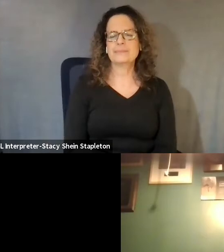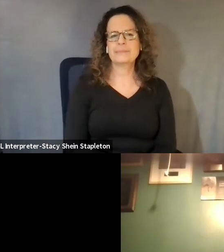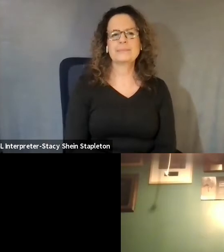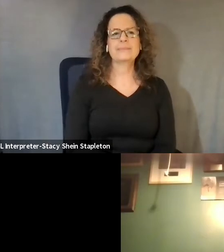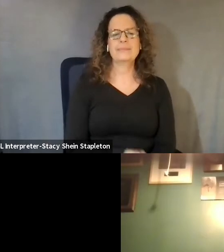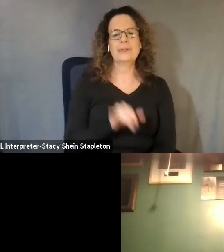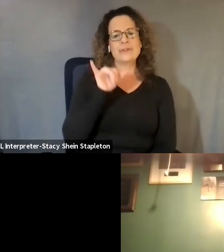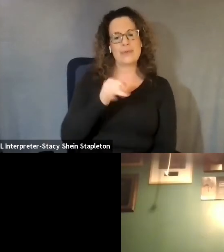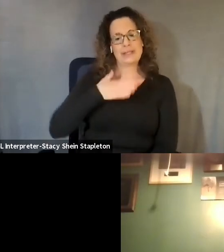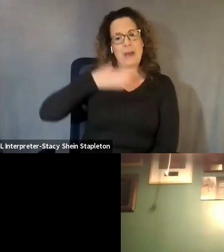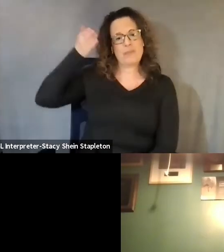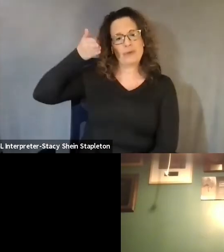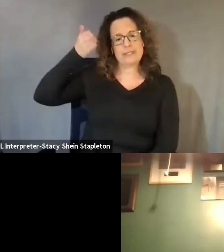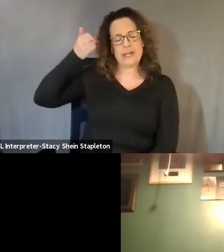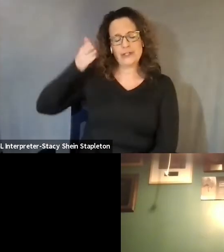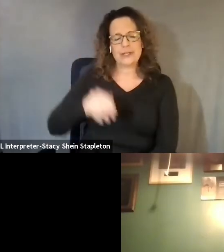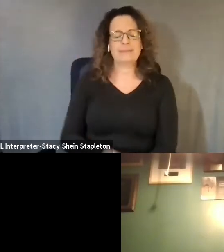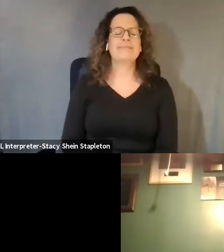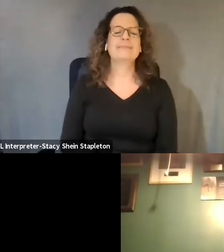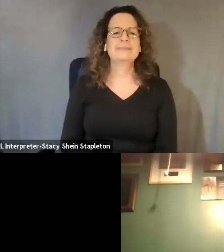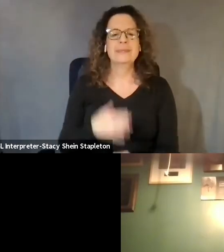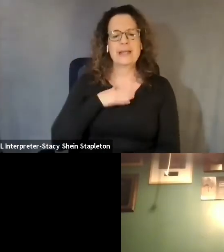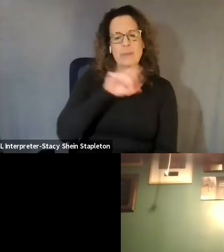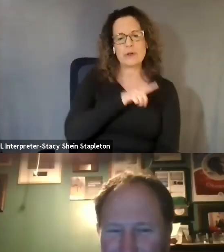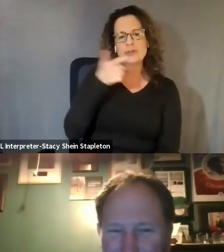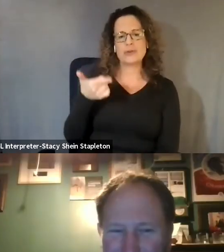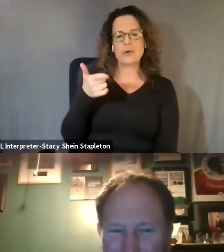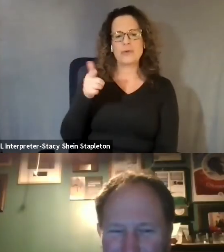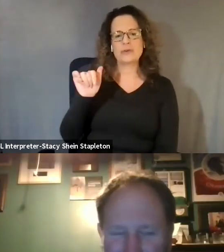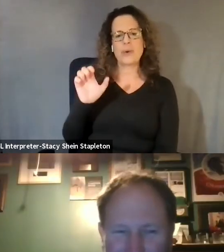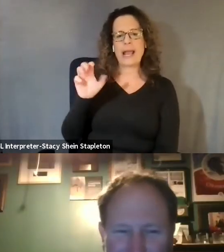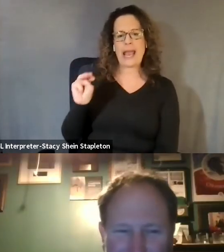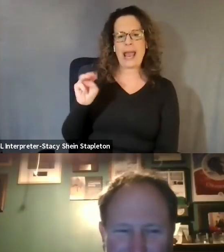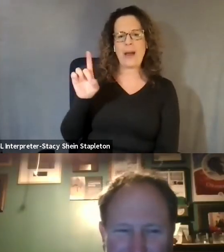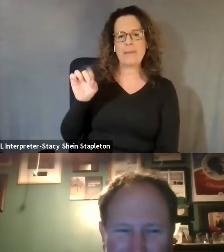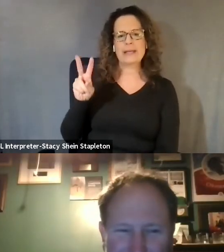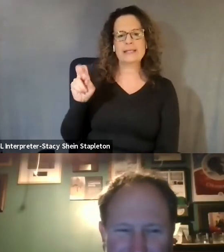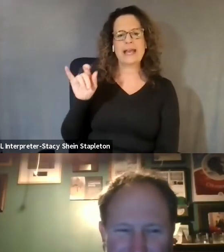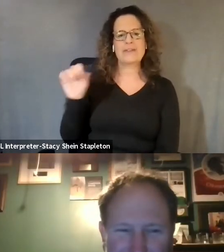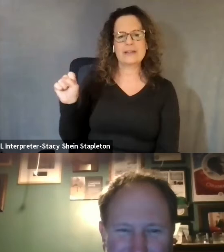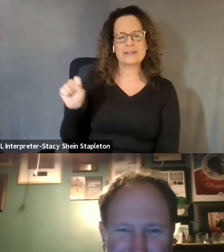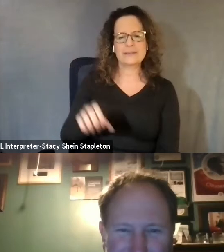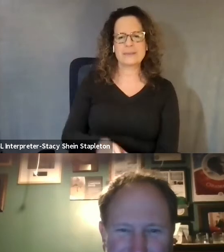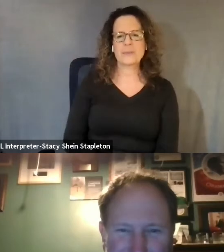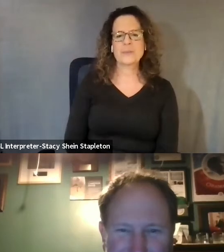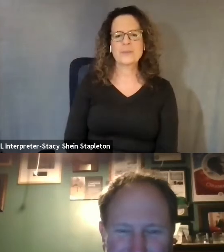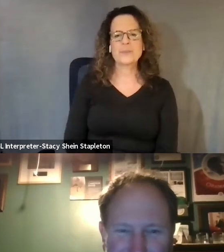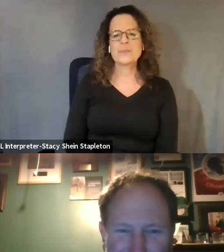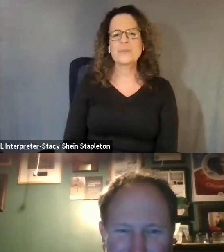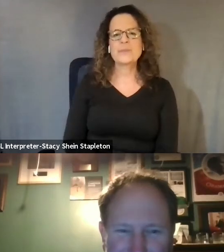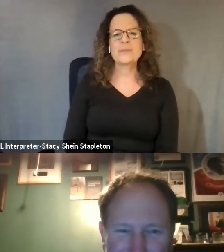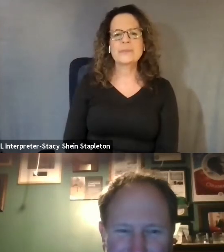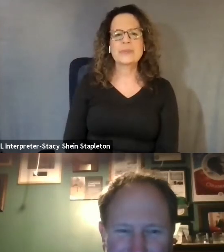So that's all of my presentation, and Cam Davis is up next. Thank you. So